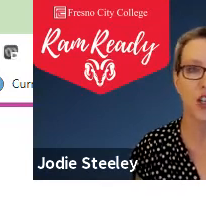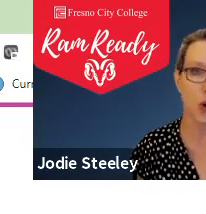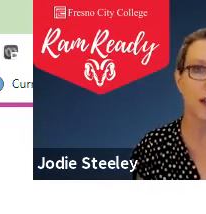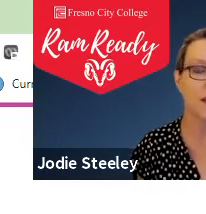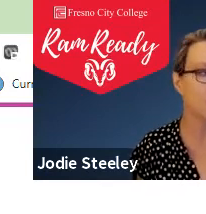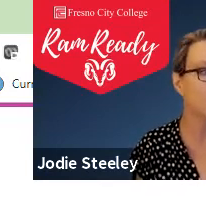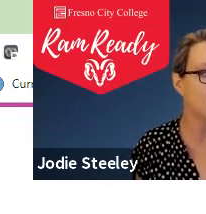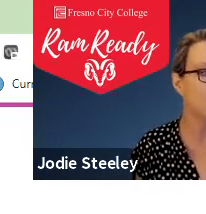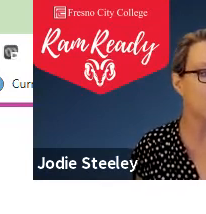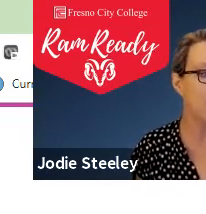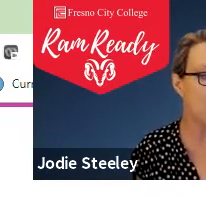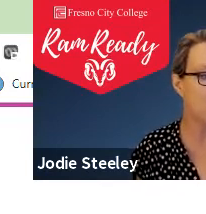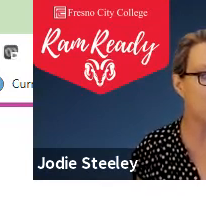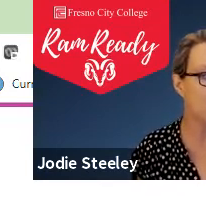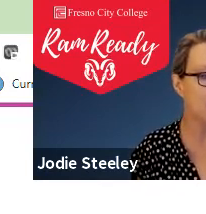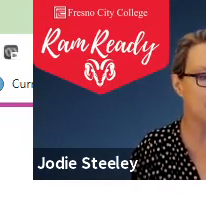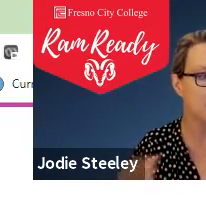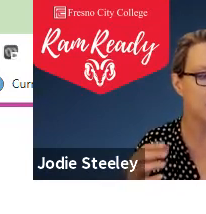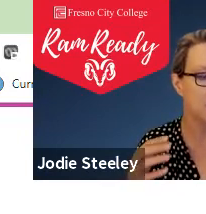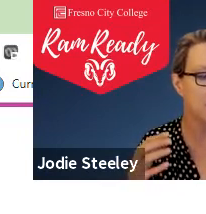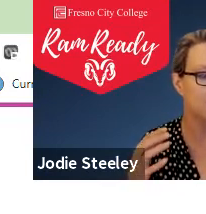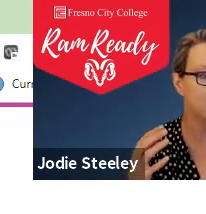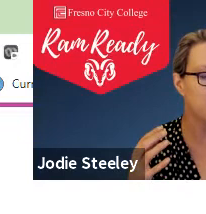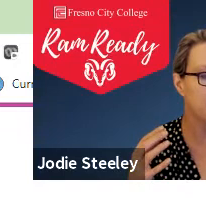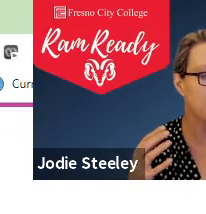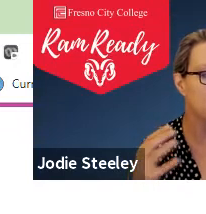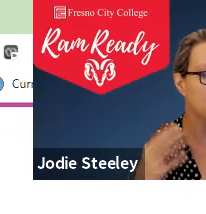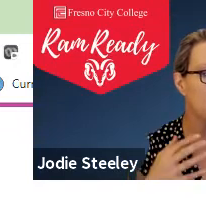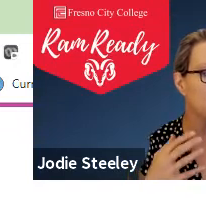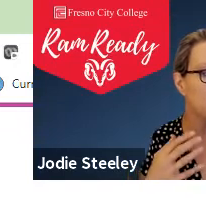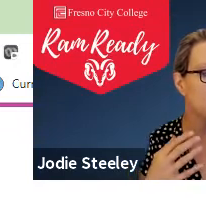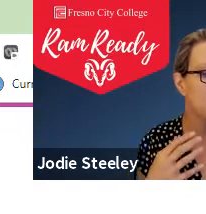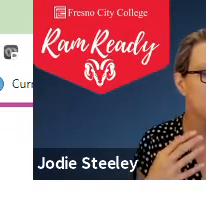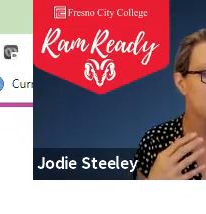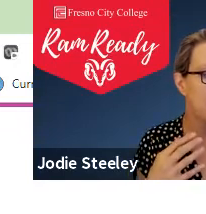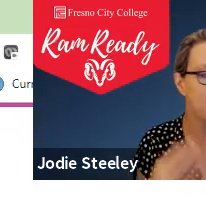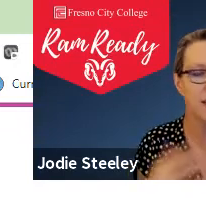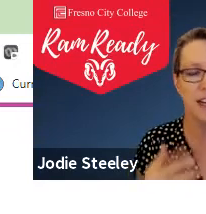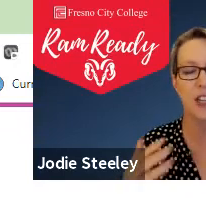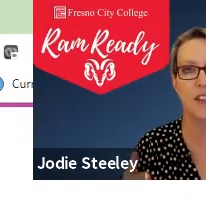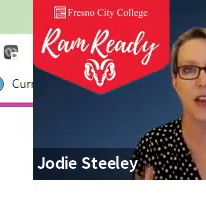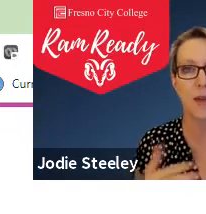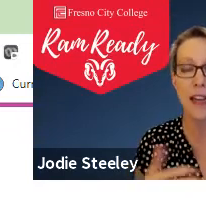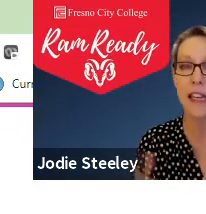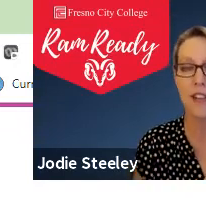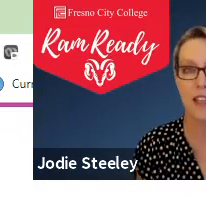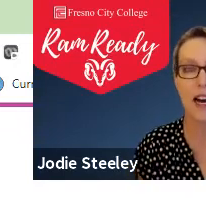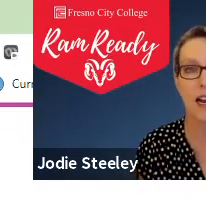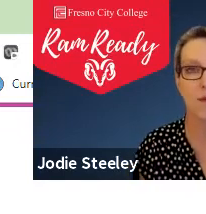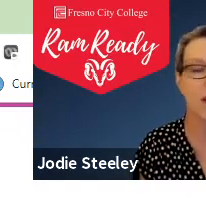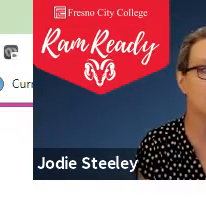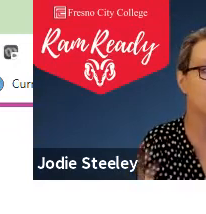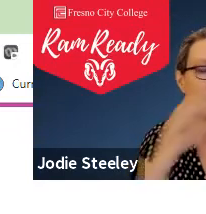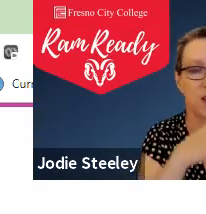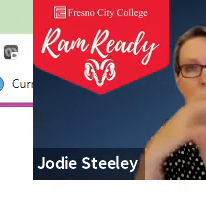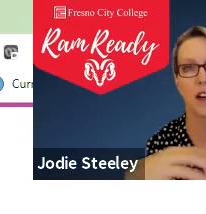a choice of how they can, what's most advantageous for them at any given